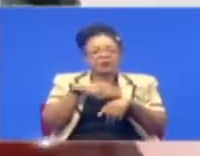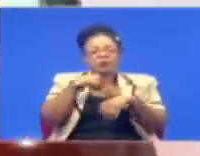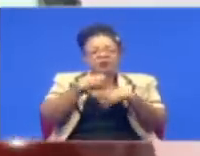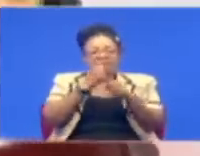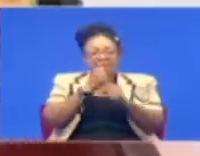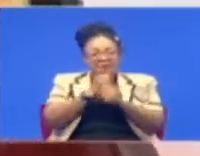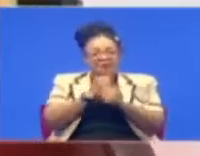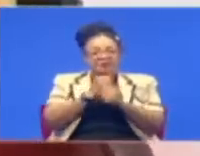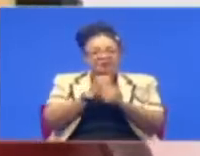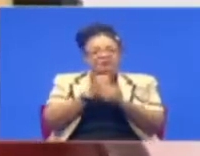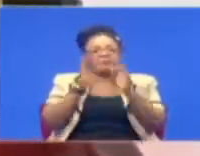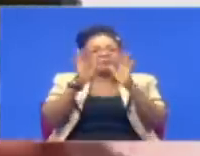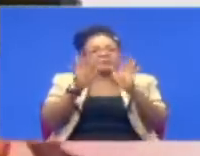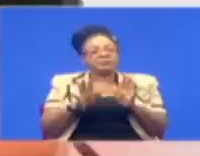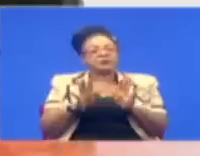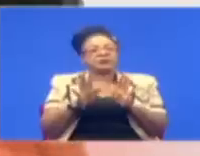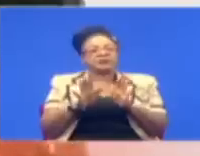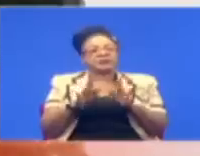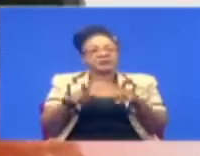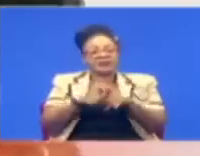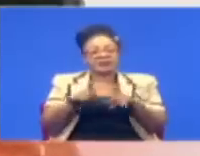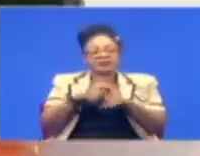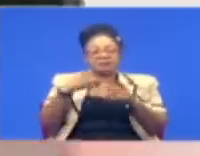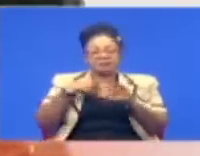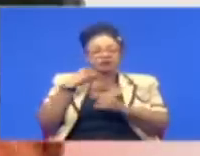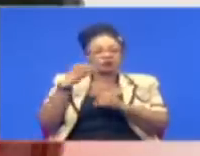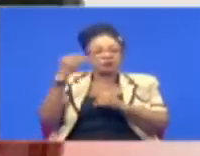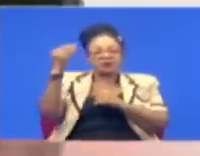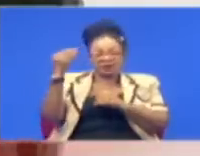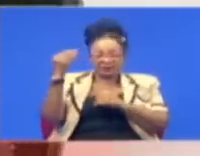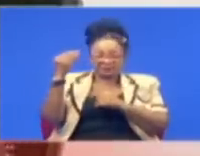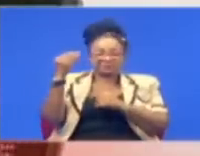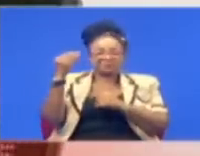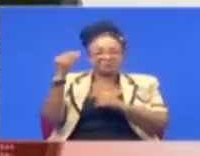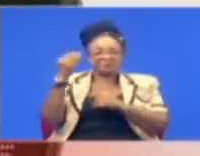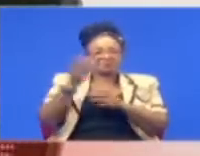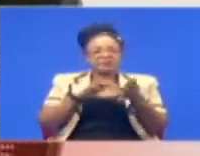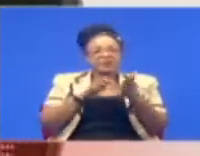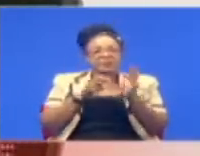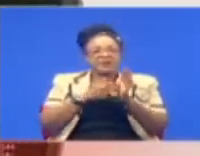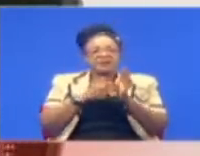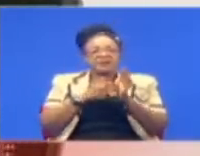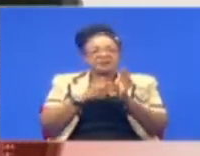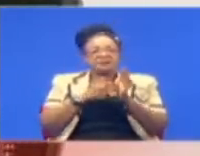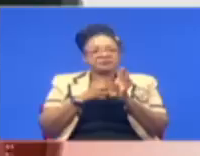as important as my swearing in. In other words, my lord,